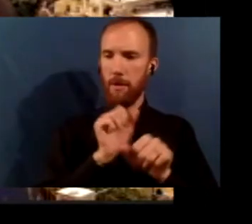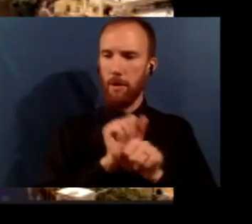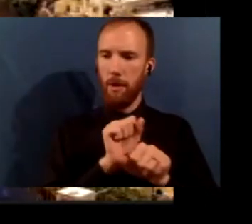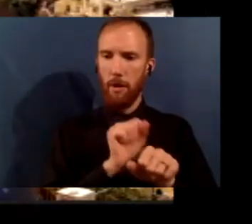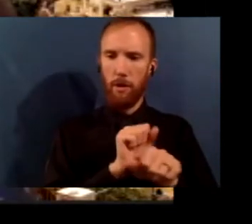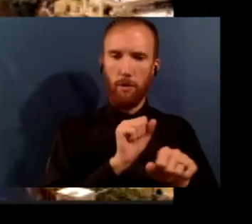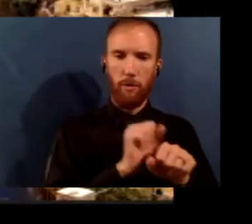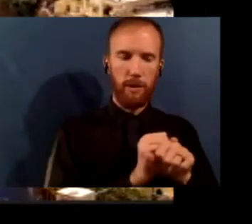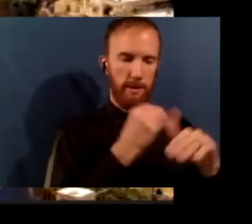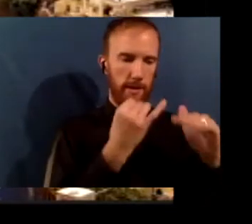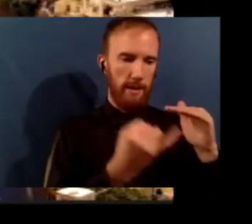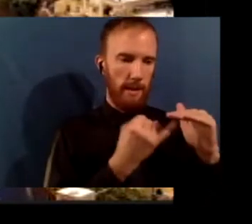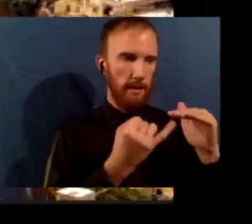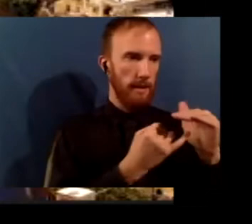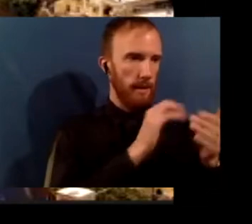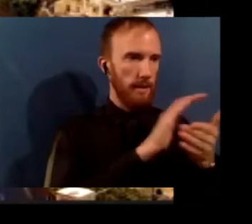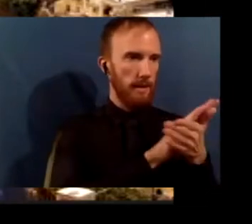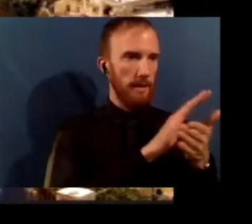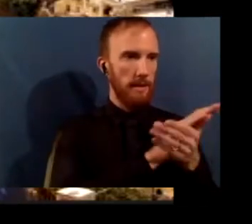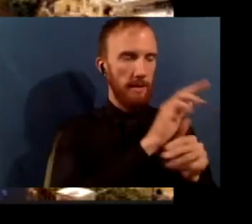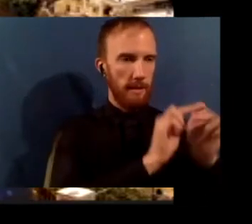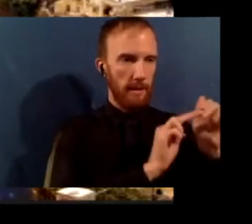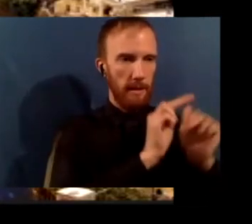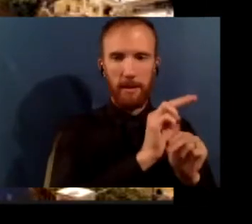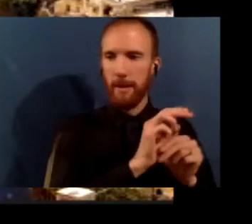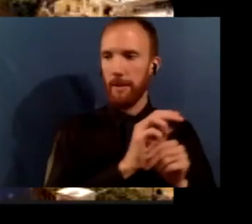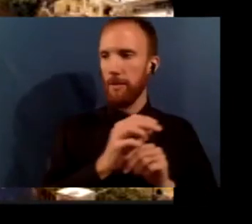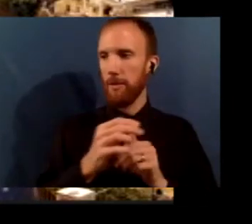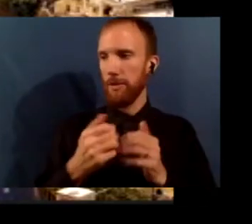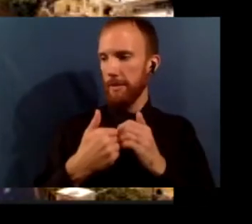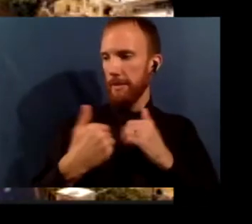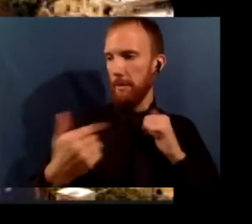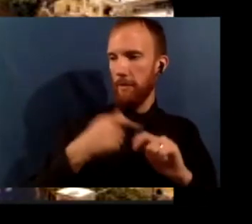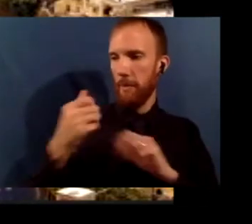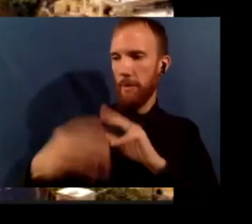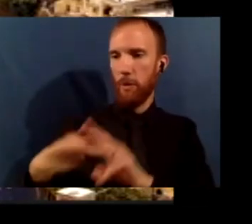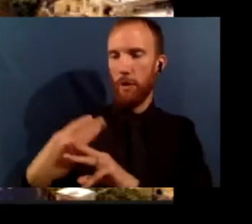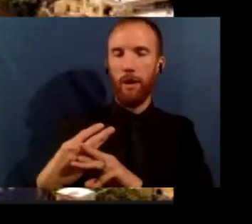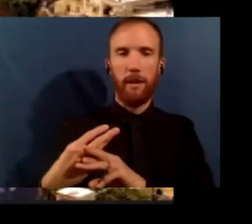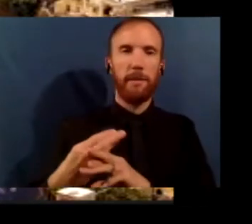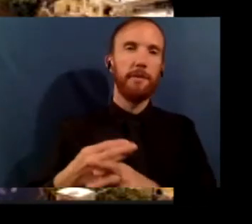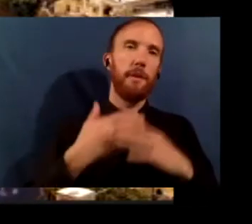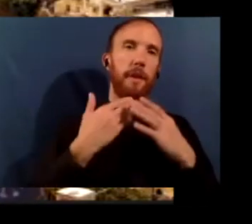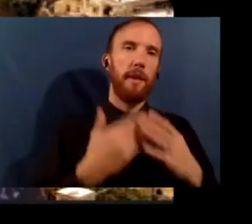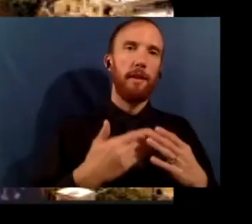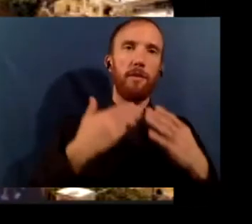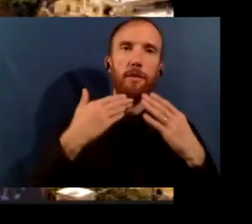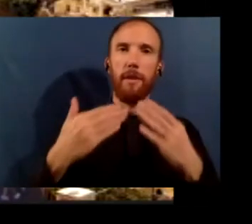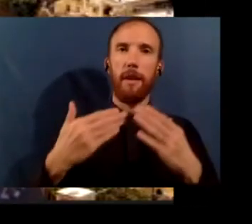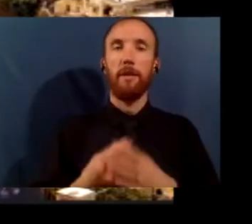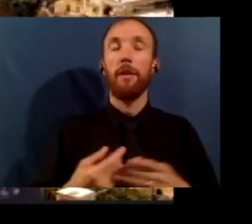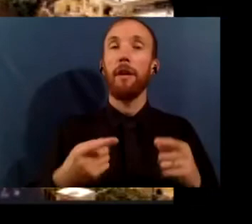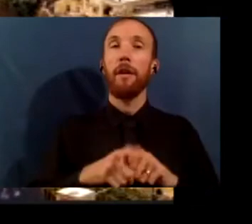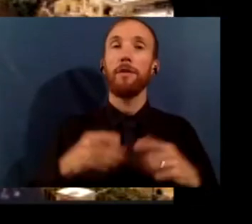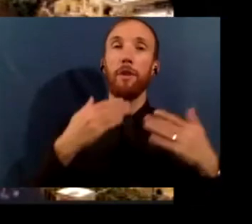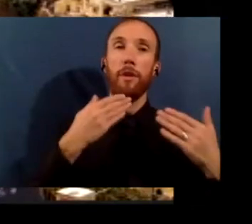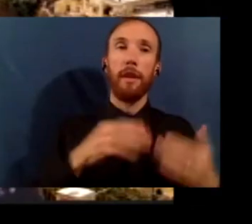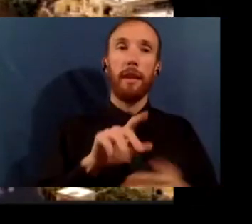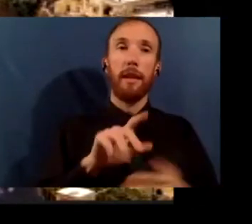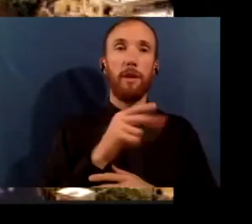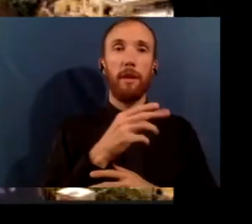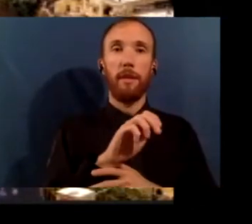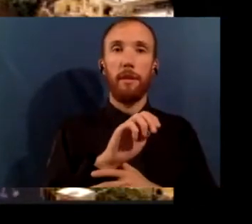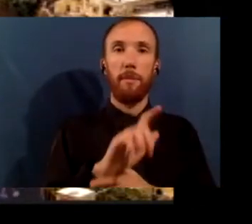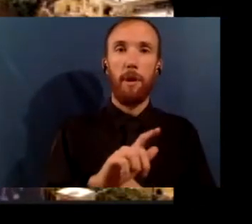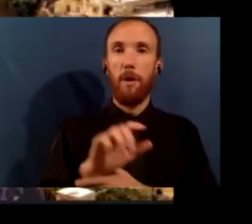ivory tower or isolated from the world. So thank you, thank you. And thank you to Thamal and Ash. Thank